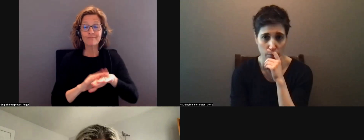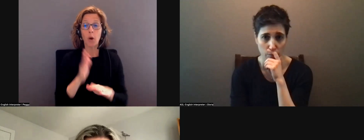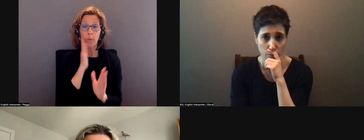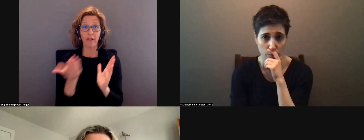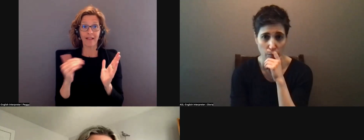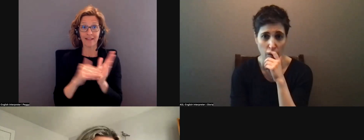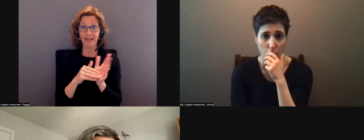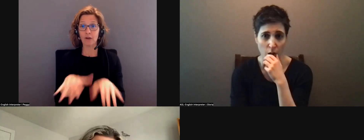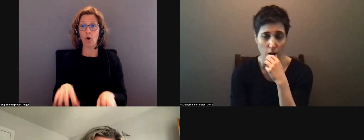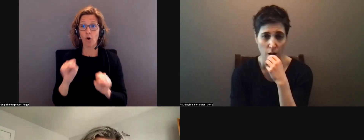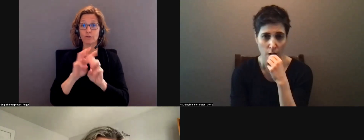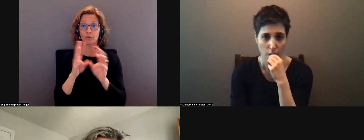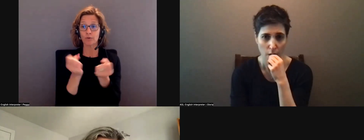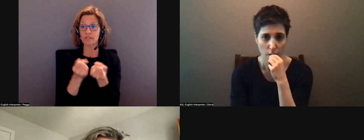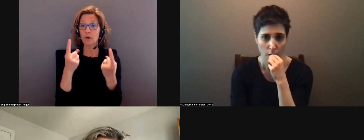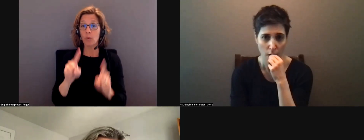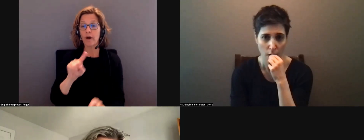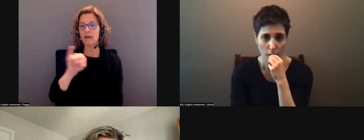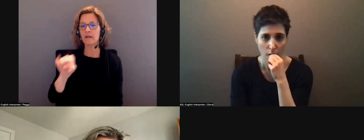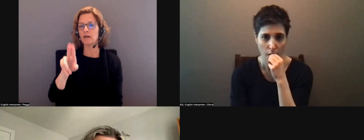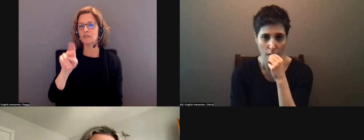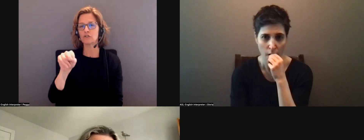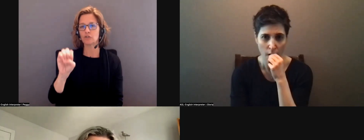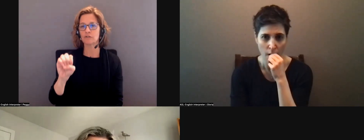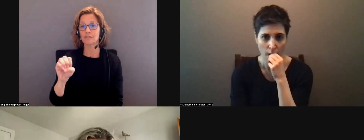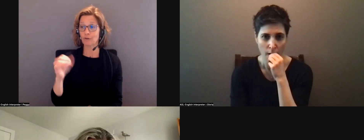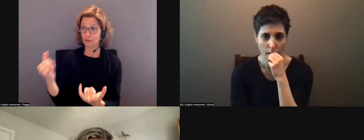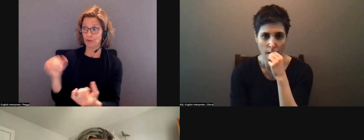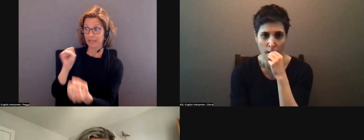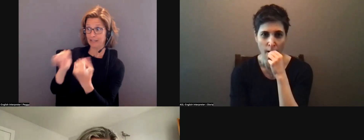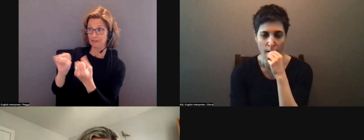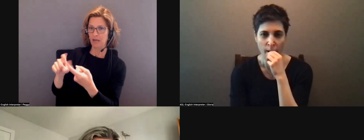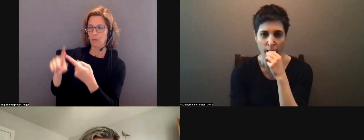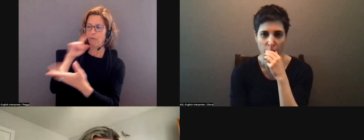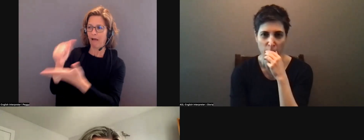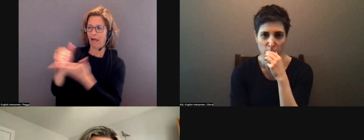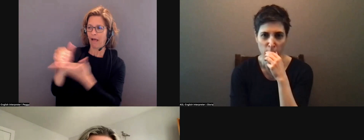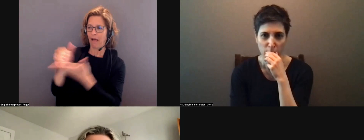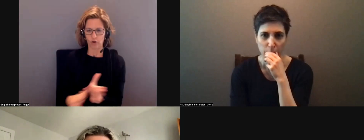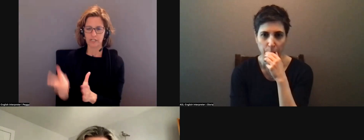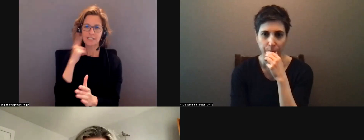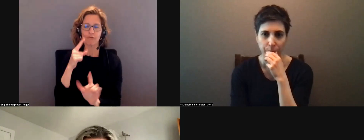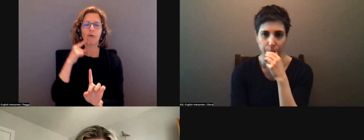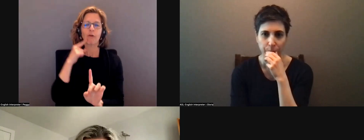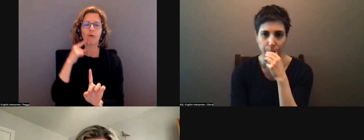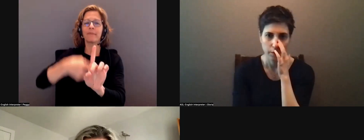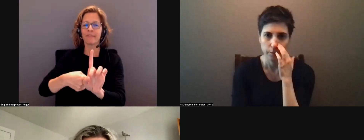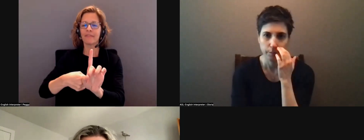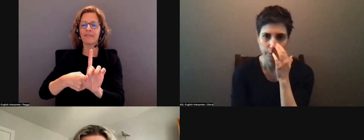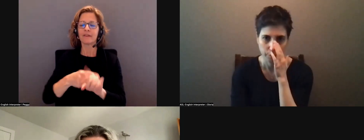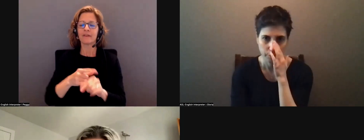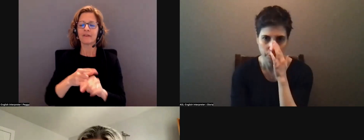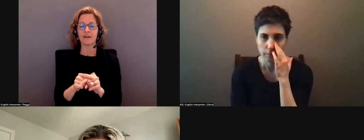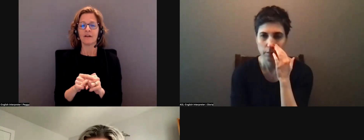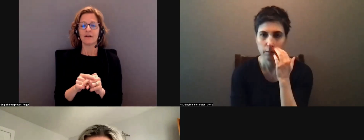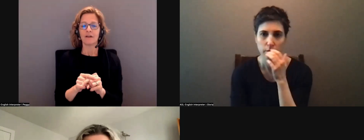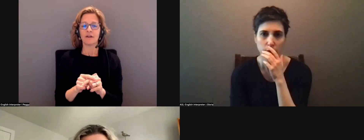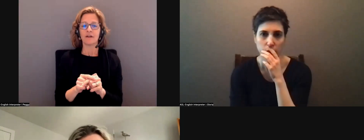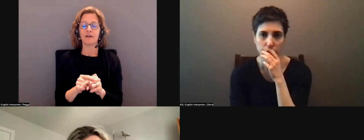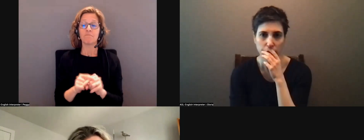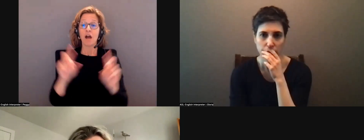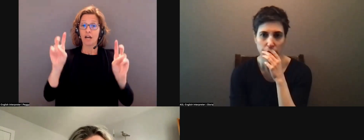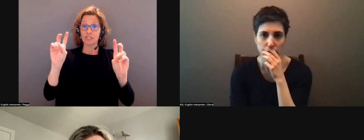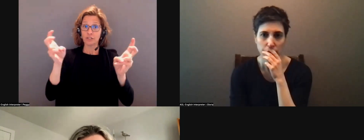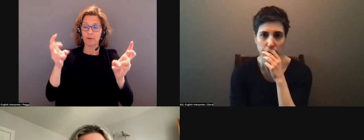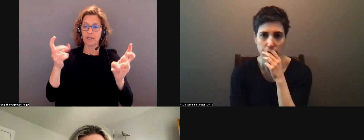June. So your feedback will also feed into that to help us organize and plan ahead. That session will be more about YouTube